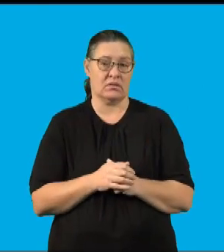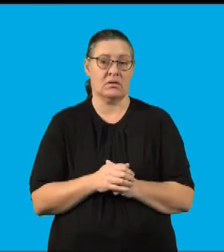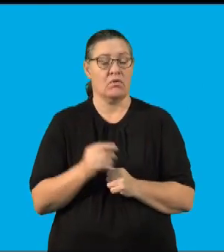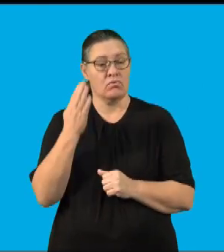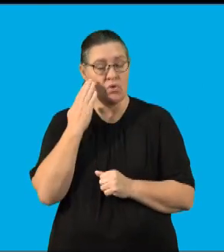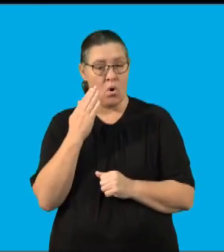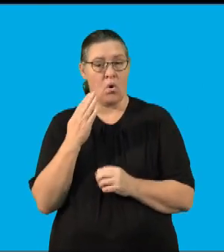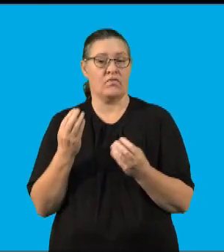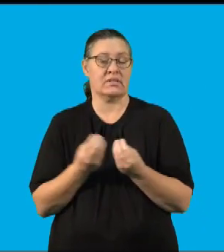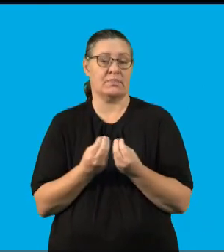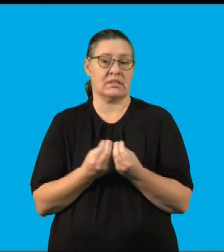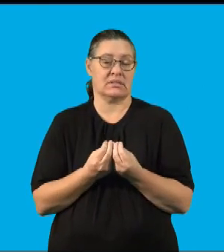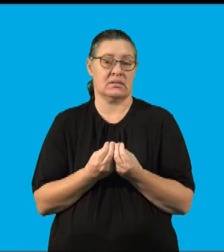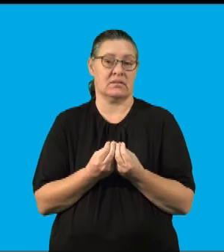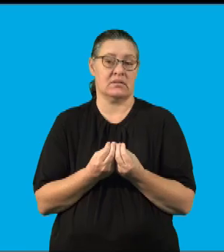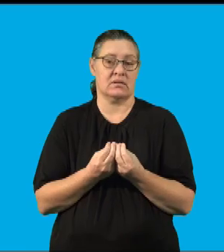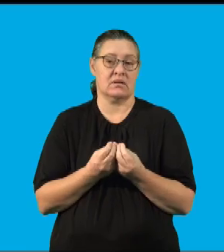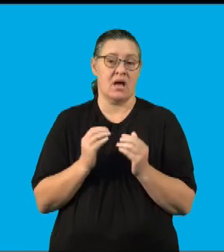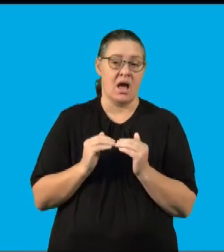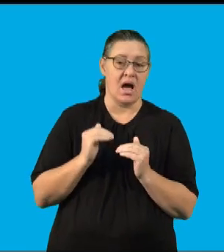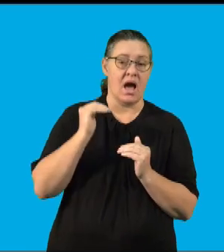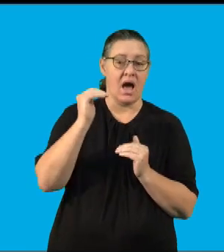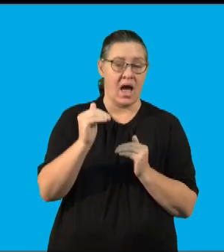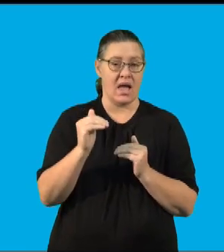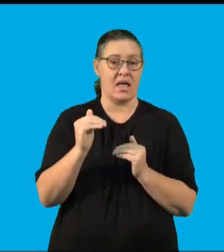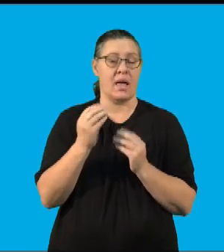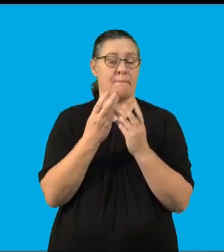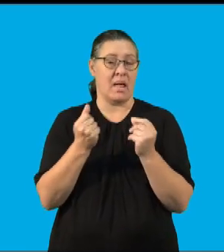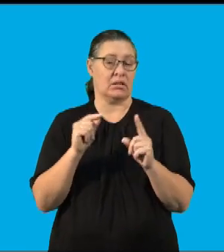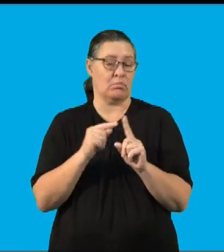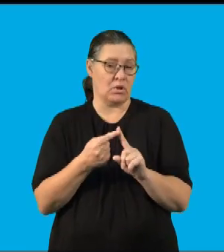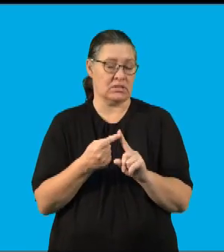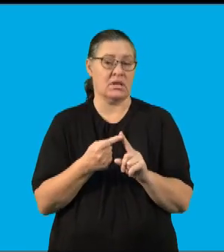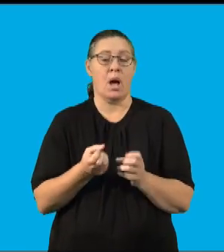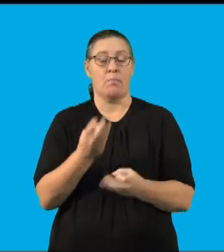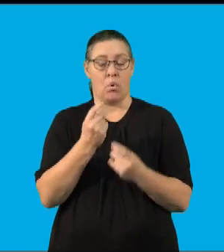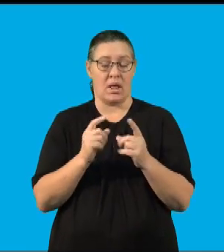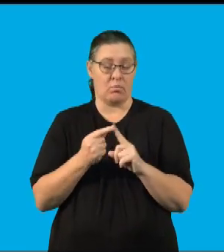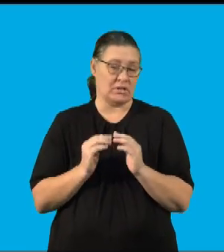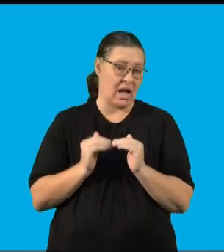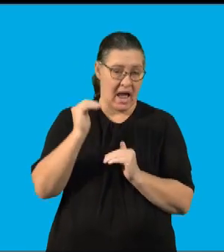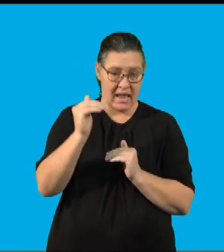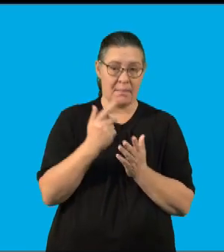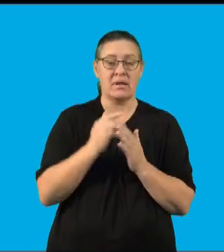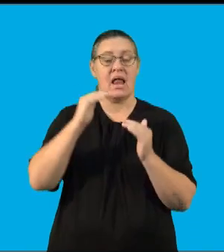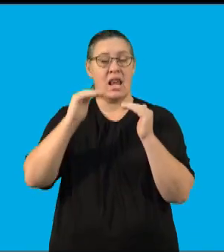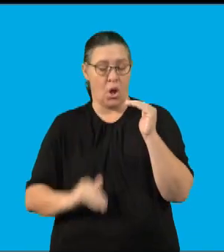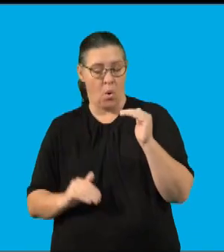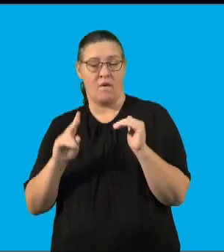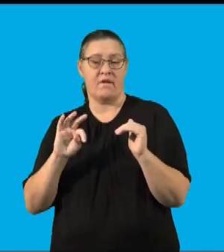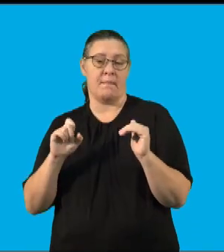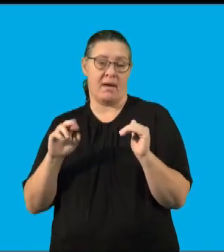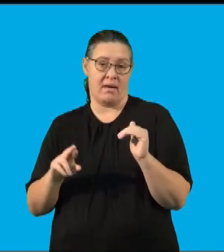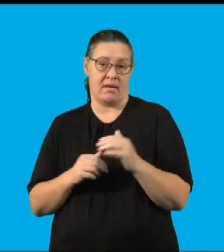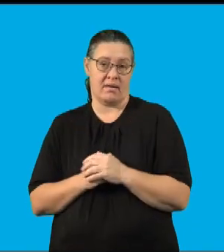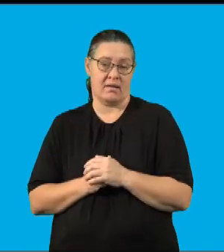know that if a substance has a higher melting point and a higher boiling point, it needs to have a lower